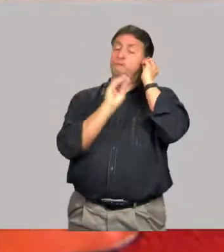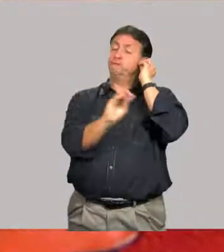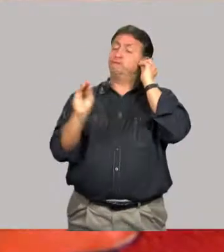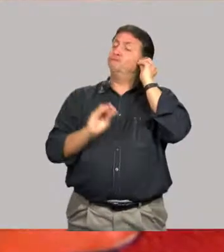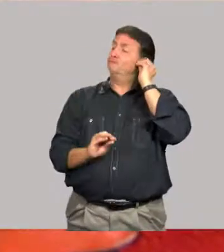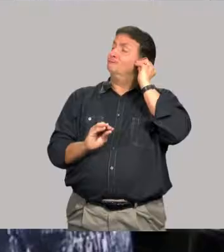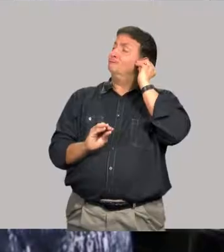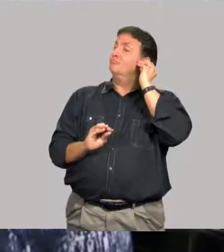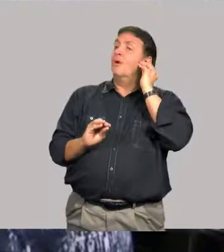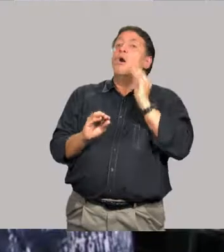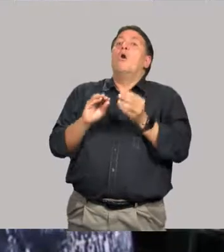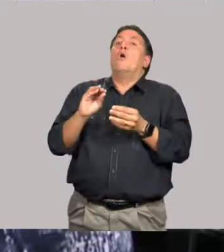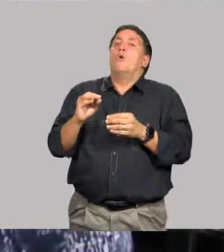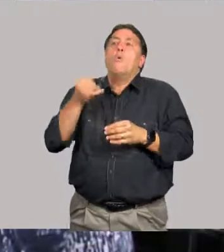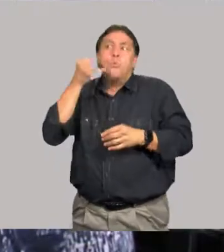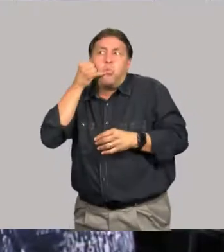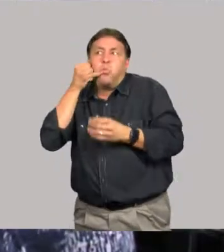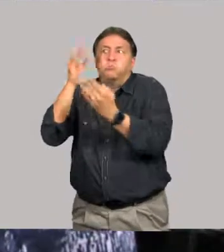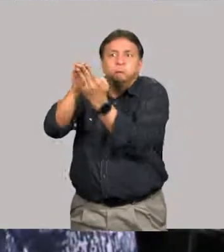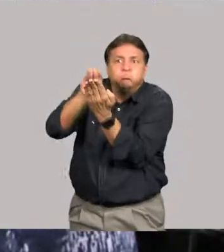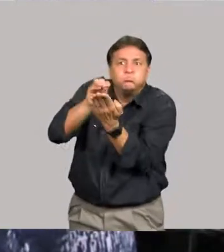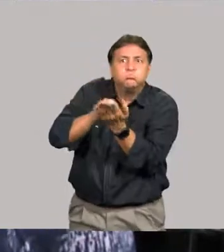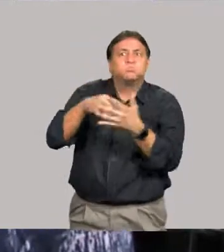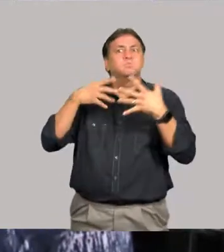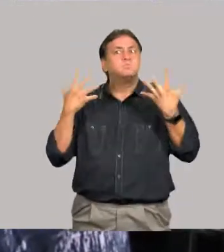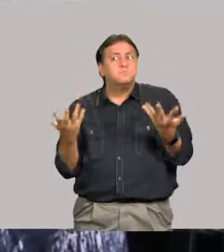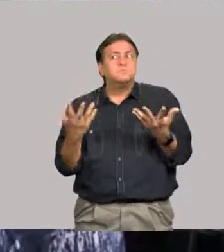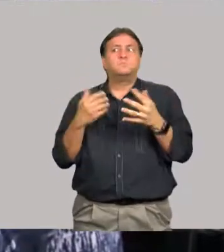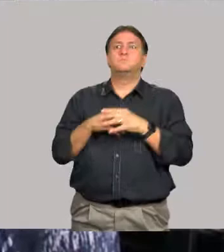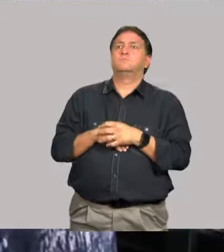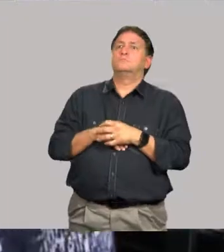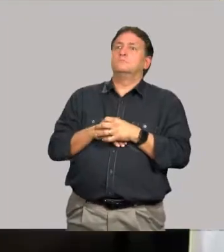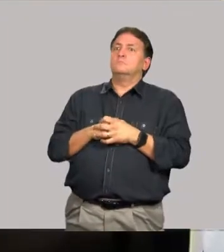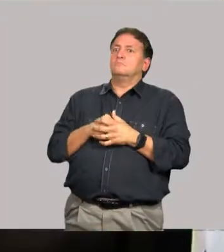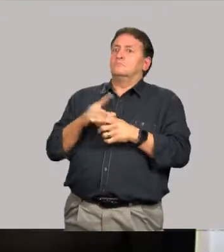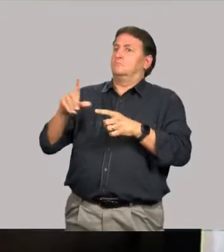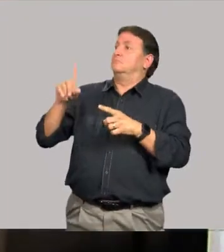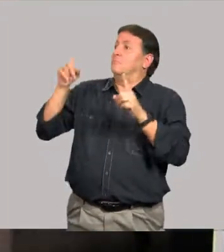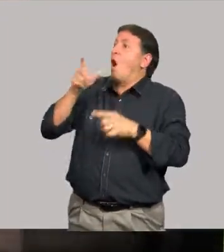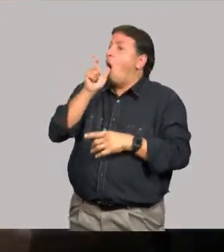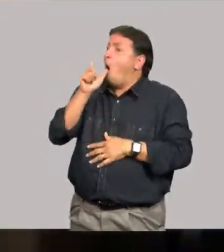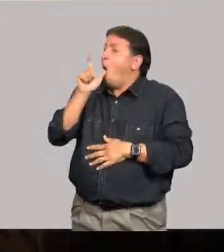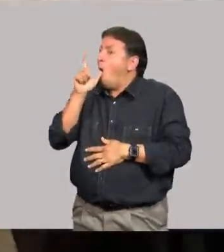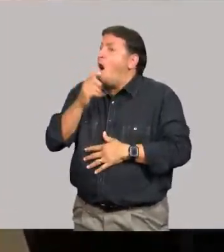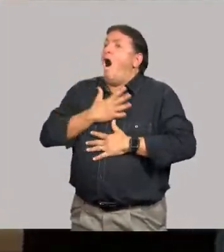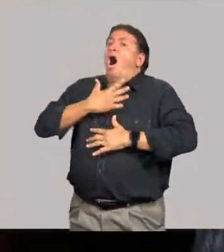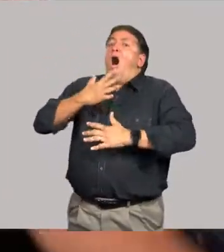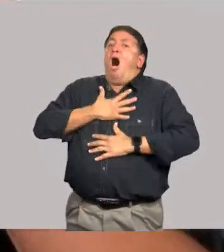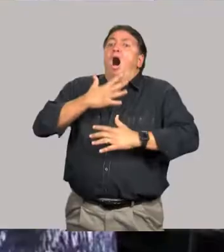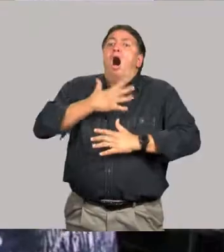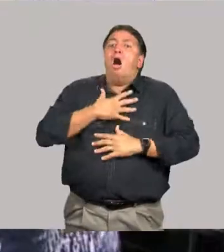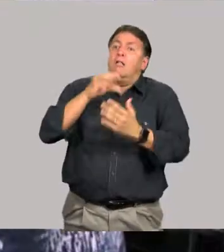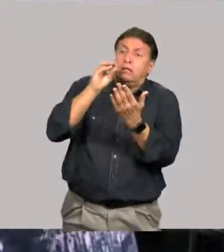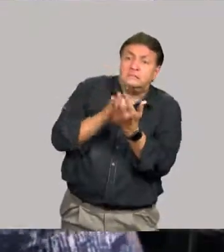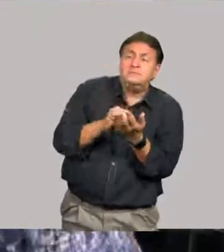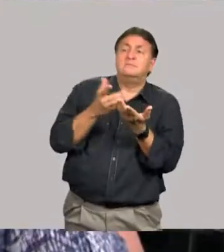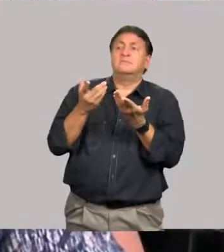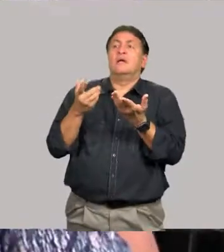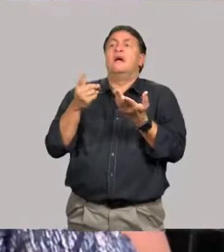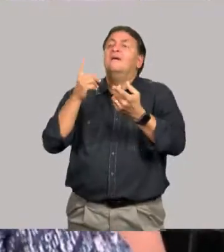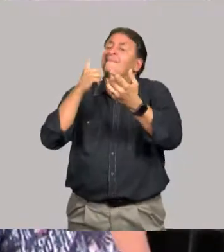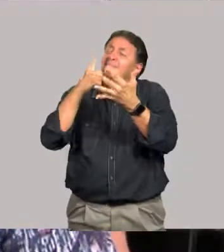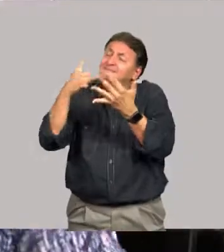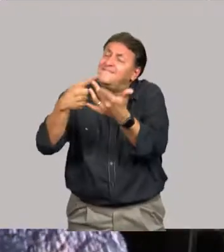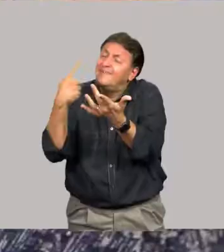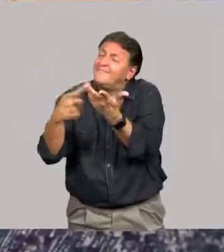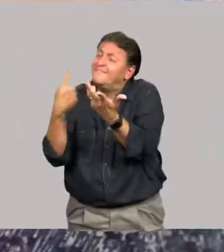plenty of batteries. We should probably take a first aid kit too, and all of our prescriptions. We don't know how long this is going to last. You know what? That's a great idea. And while we're